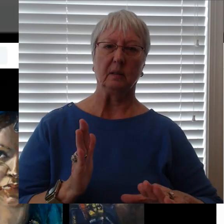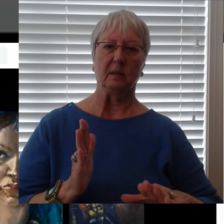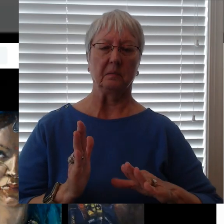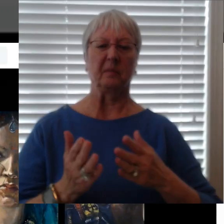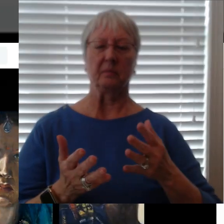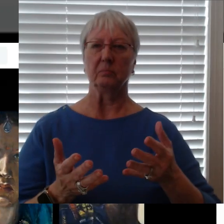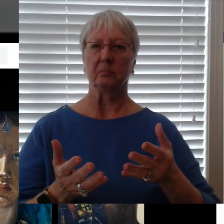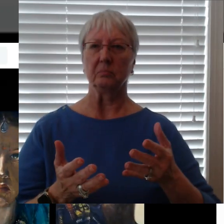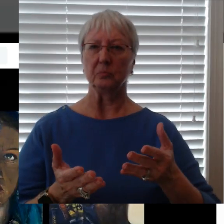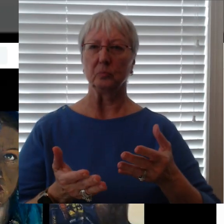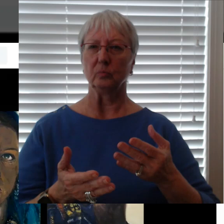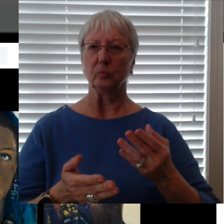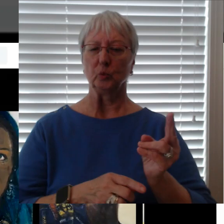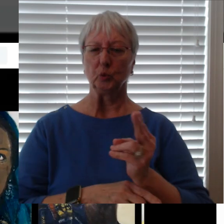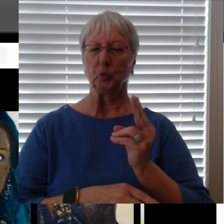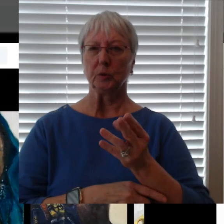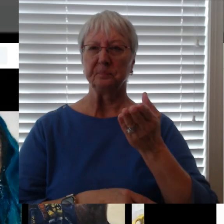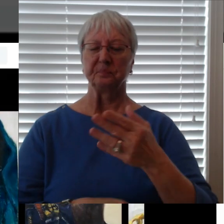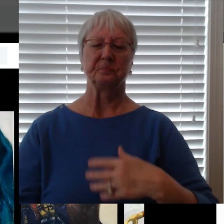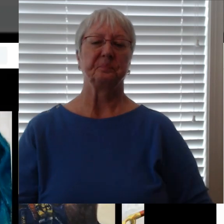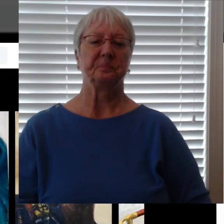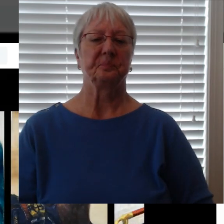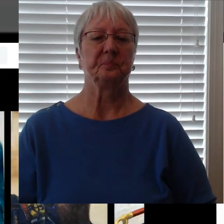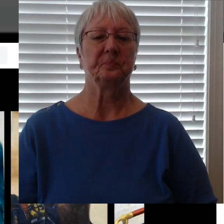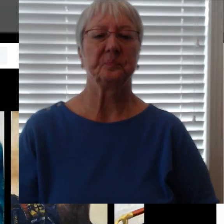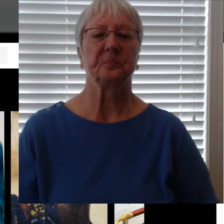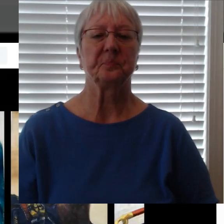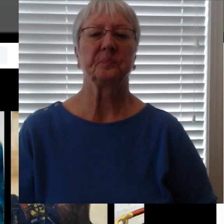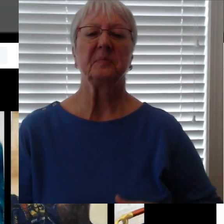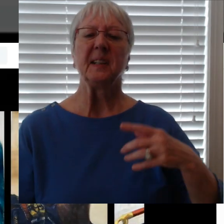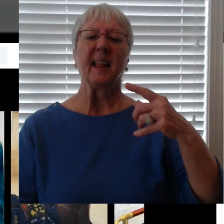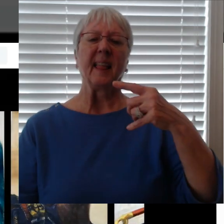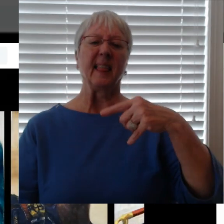I give to the students in my color course at RISD, where they